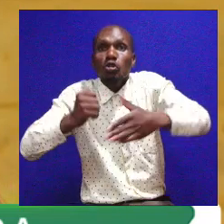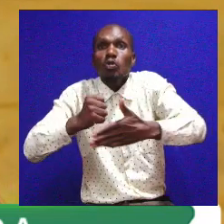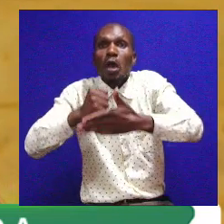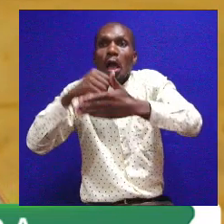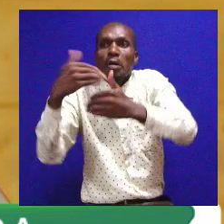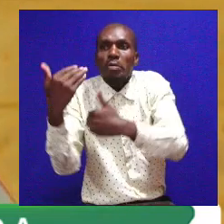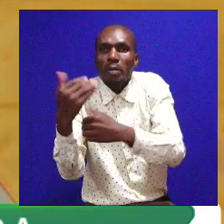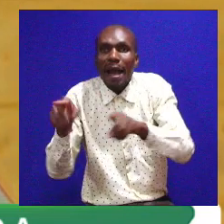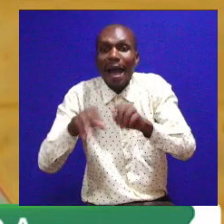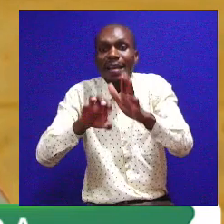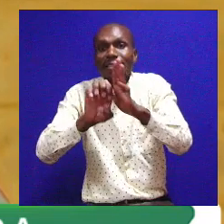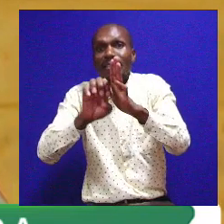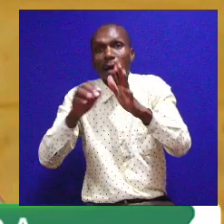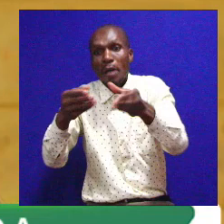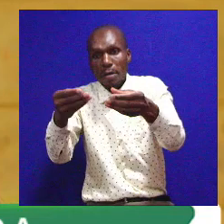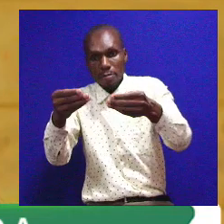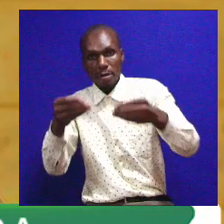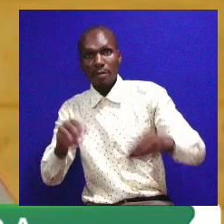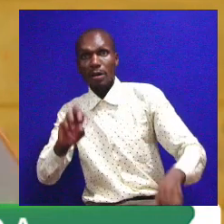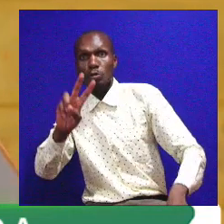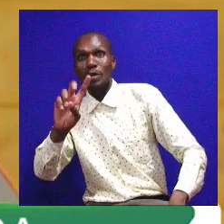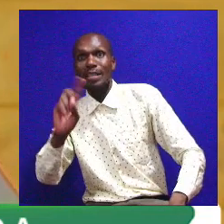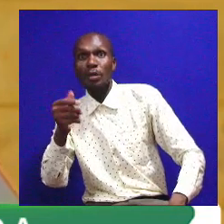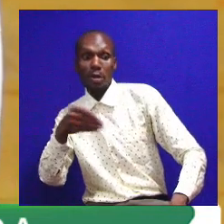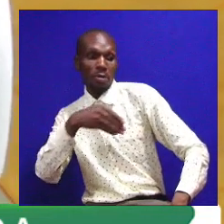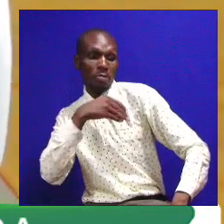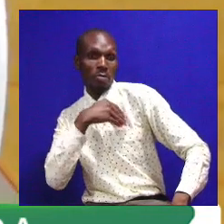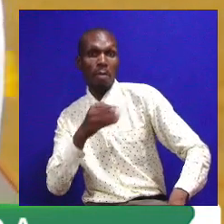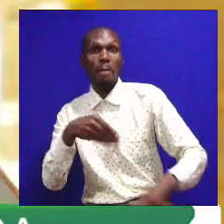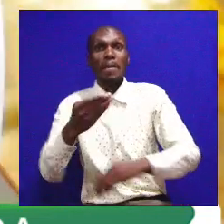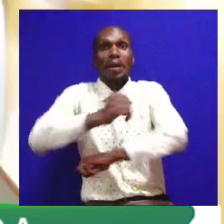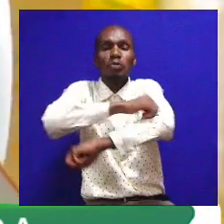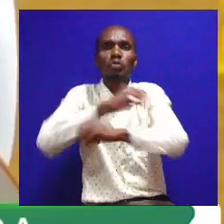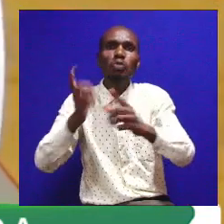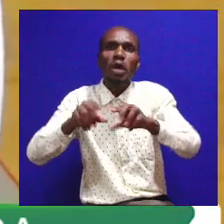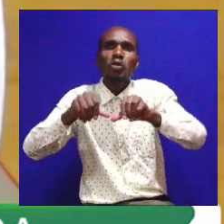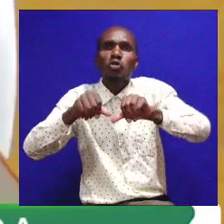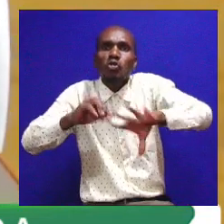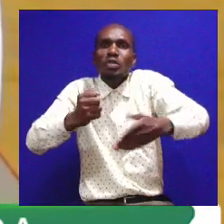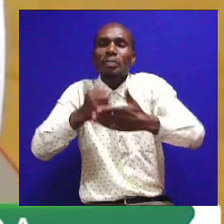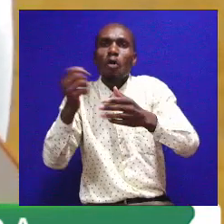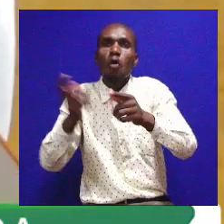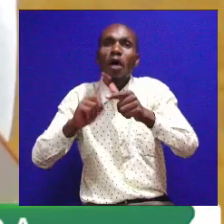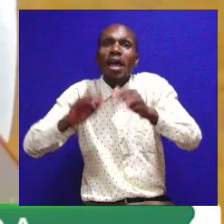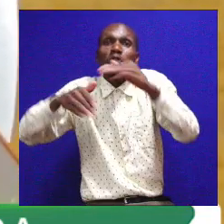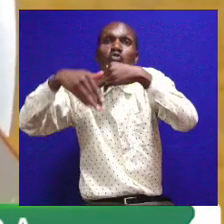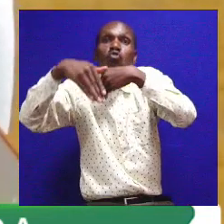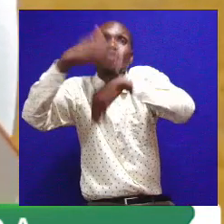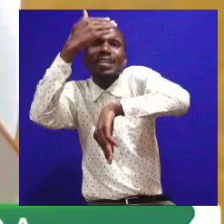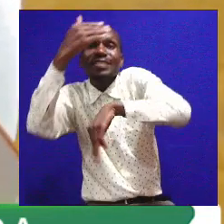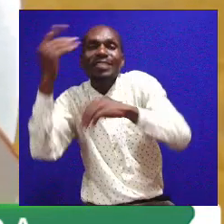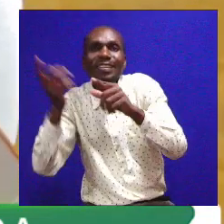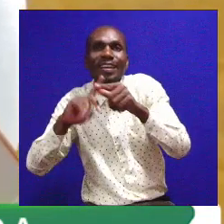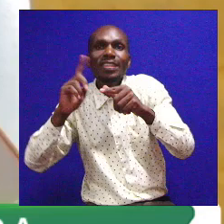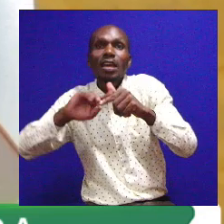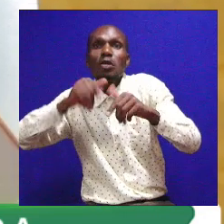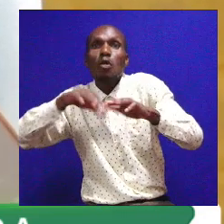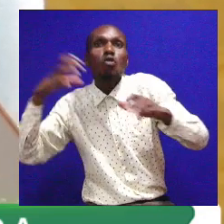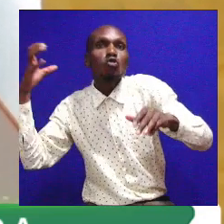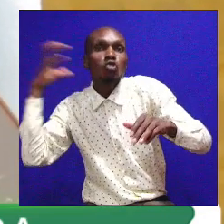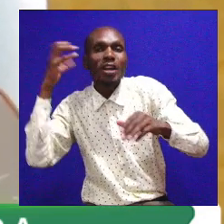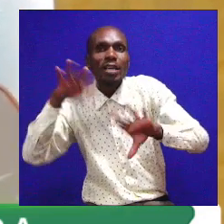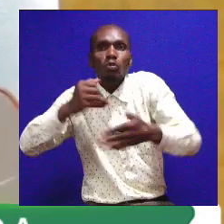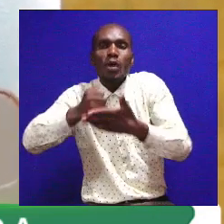abana muna rero na nyoriri wishirini ko ire school ye agendere ko tusira mpaka no nyengo chi university yo ba go heta ba go chi college